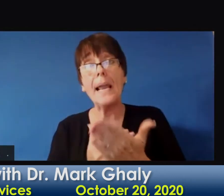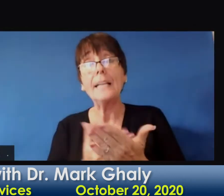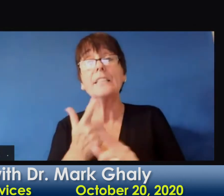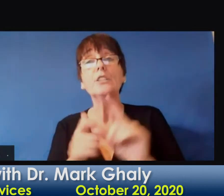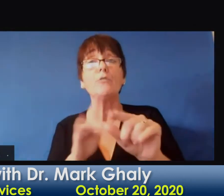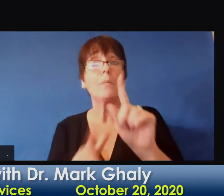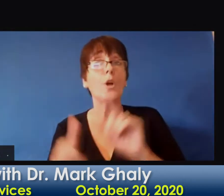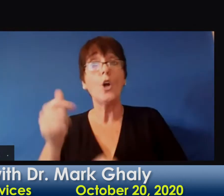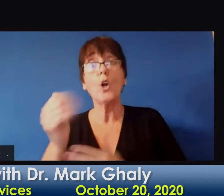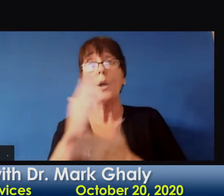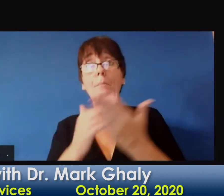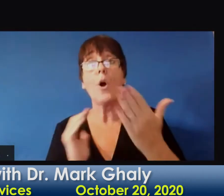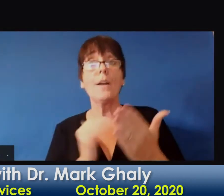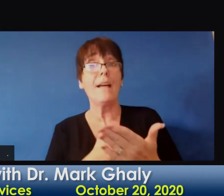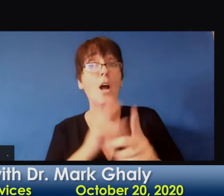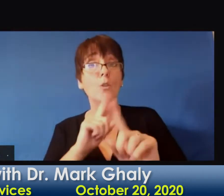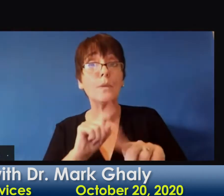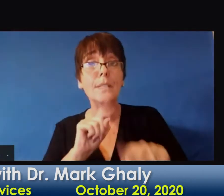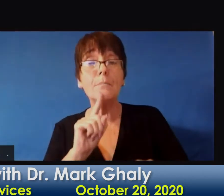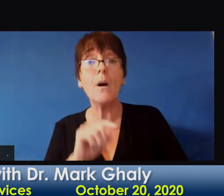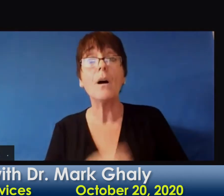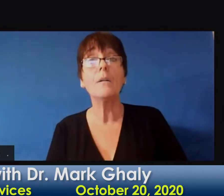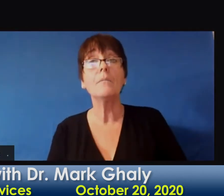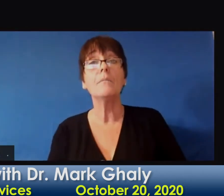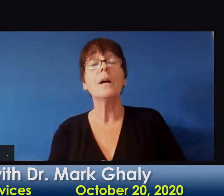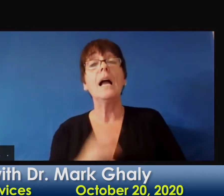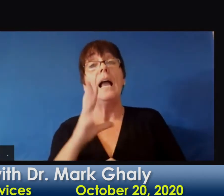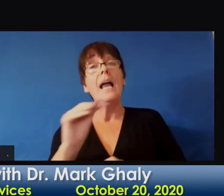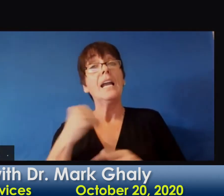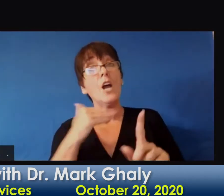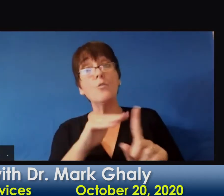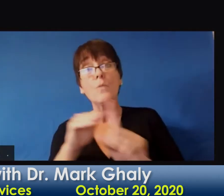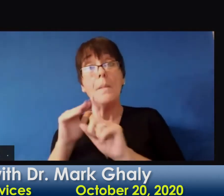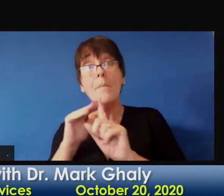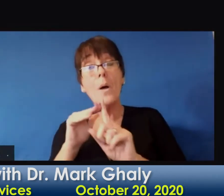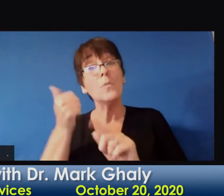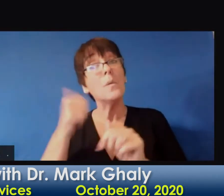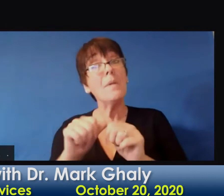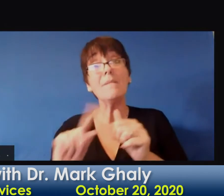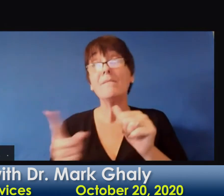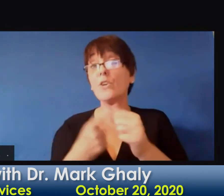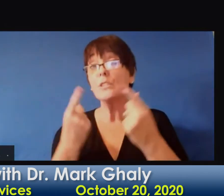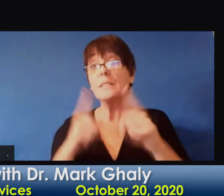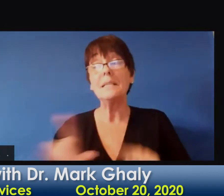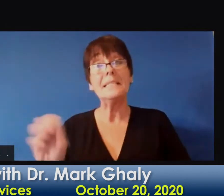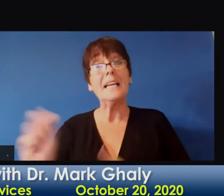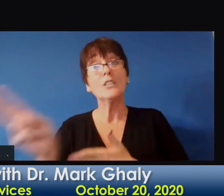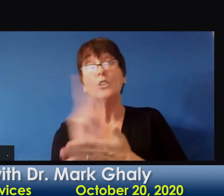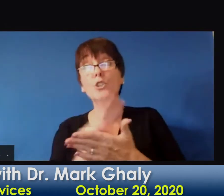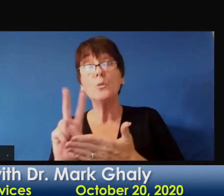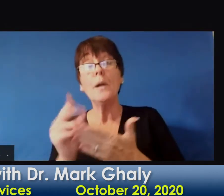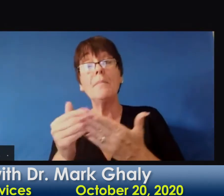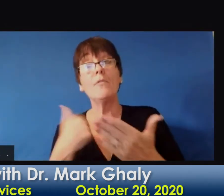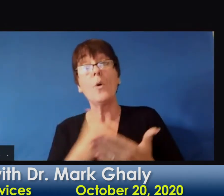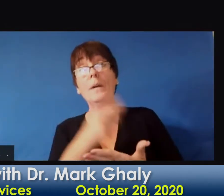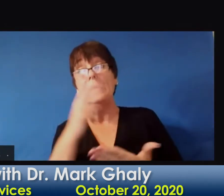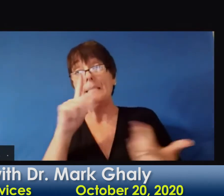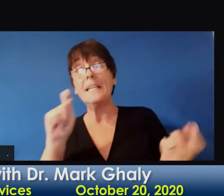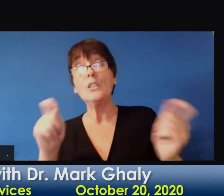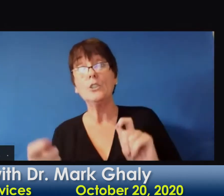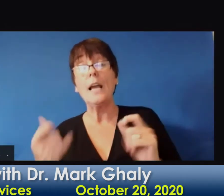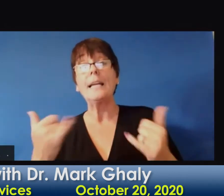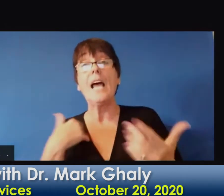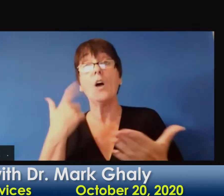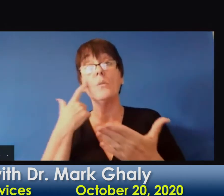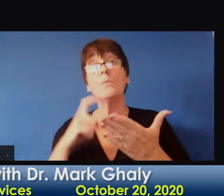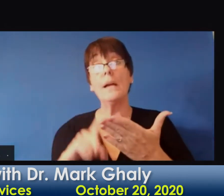of our response and changing them. I'll remind you that early on we said it takes 2 weeks before we see a change. Now we